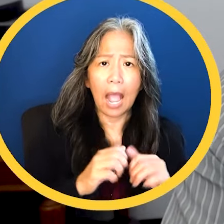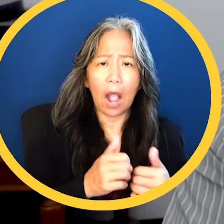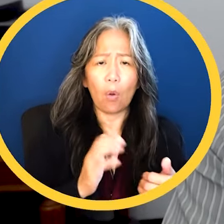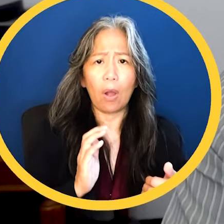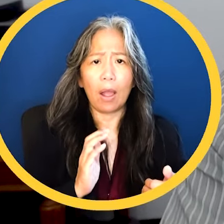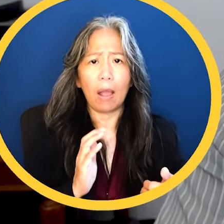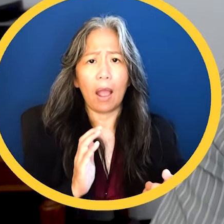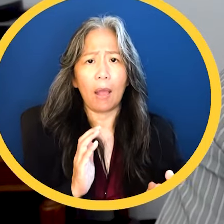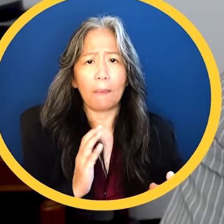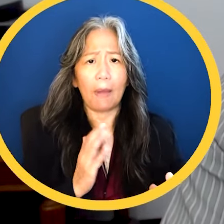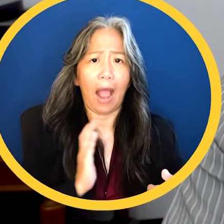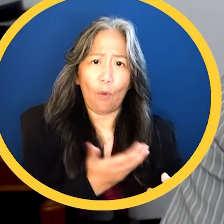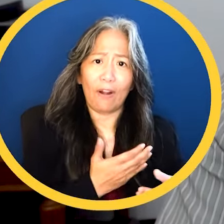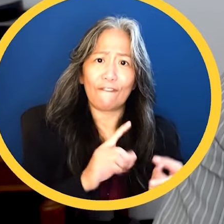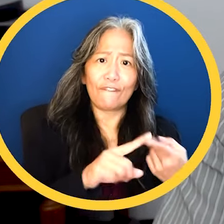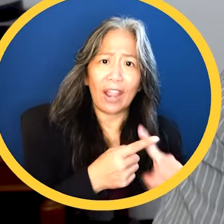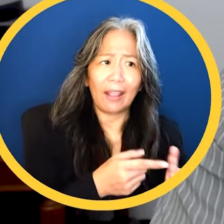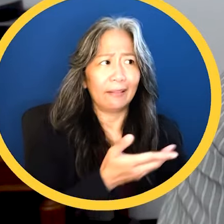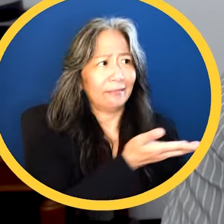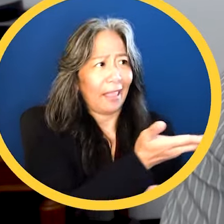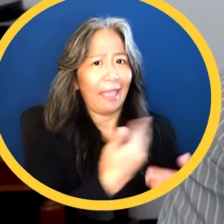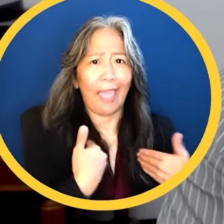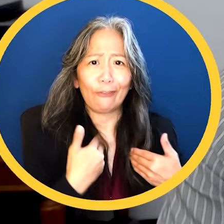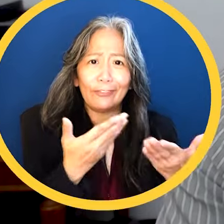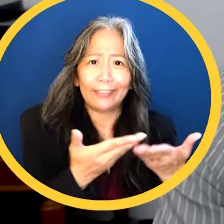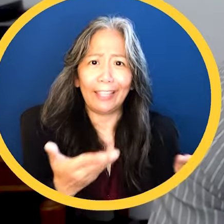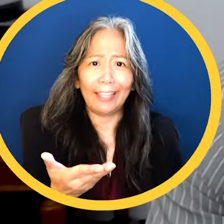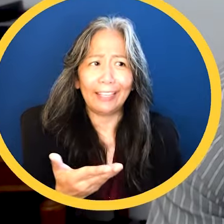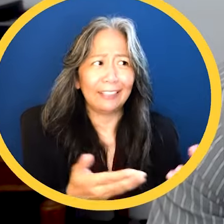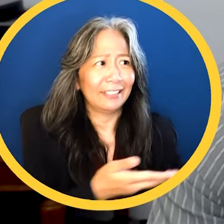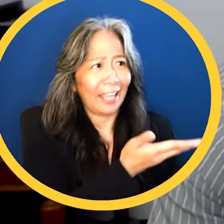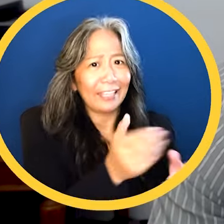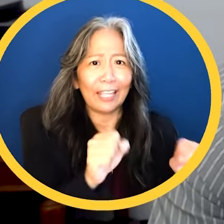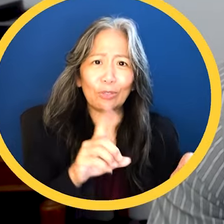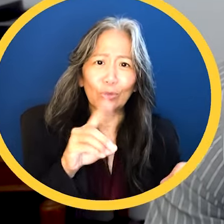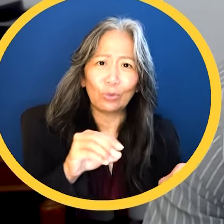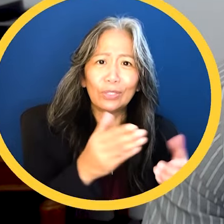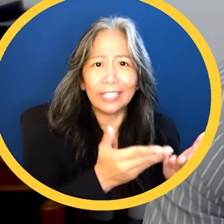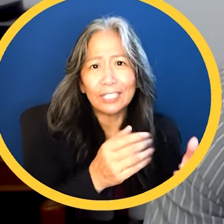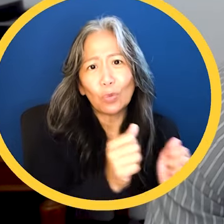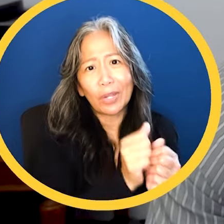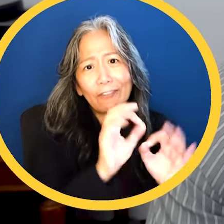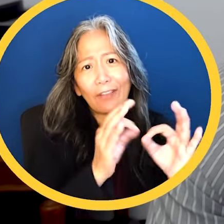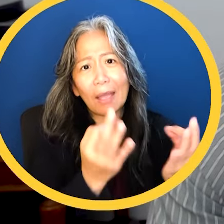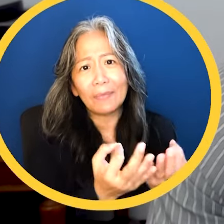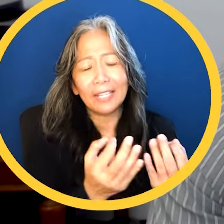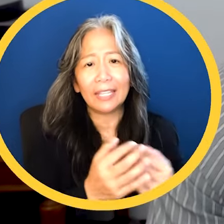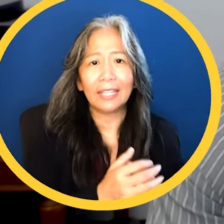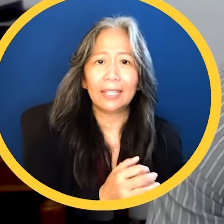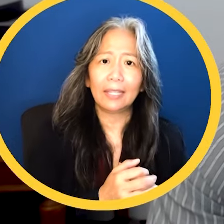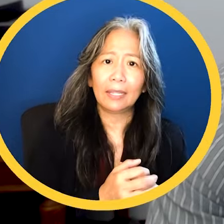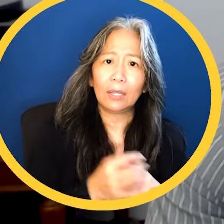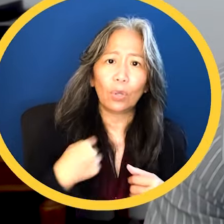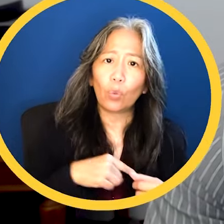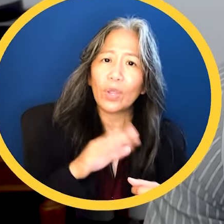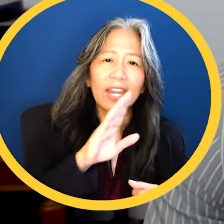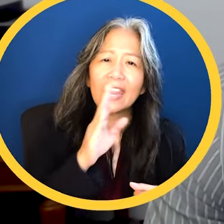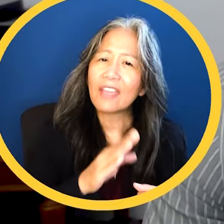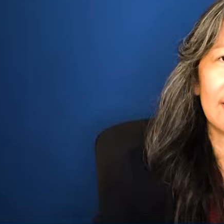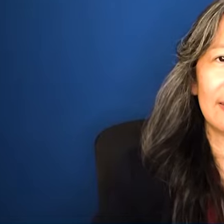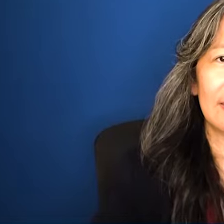friends are living. They have things. They have they can do certain things with their families. And we never did